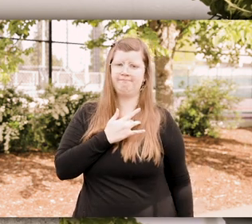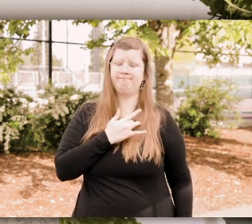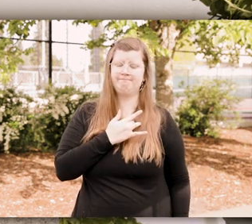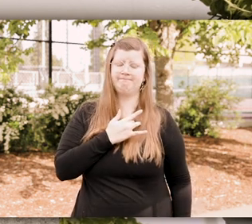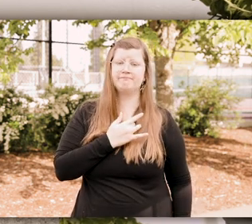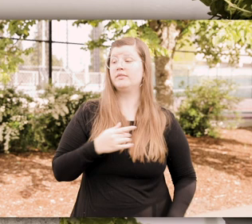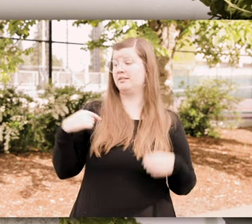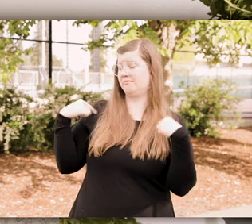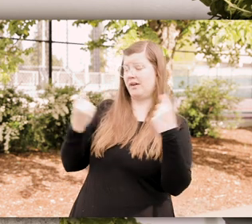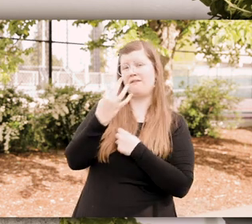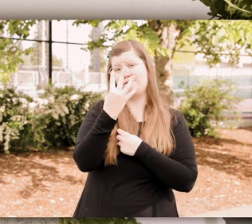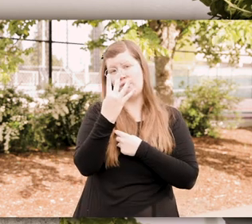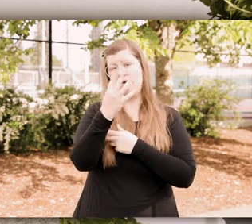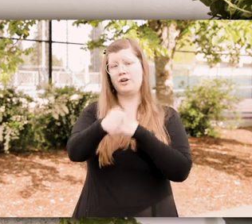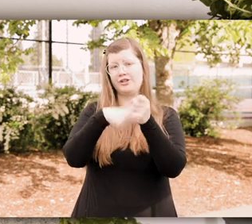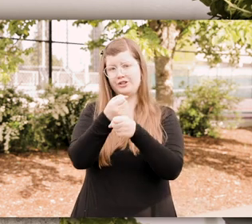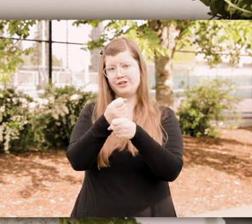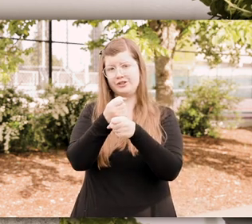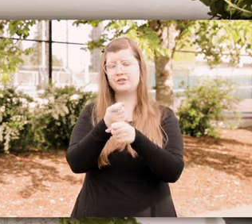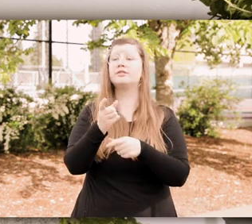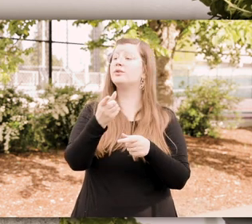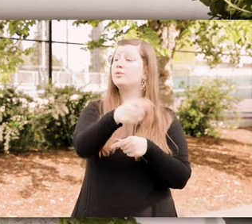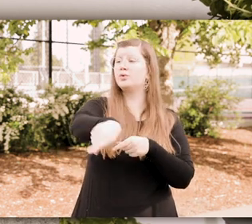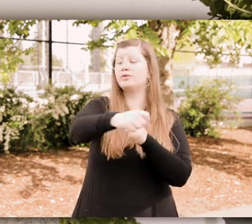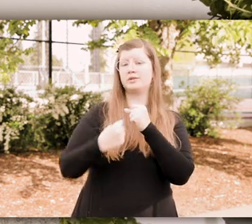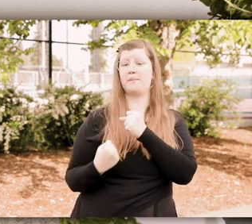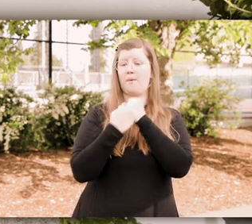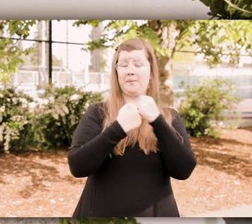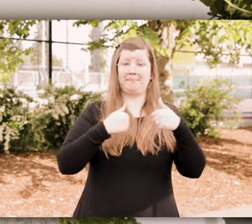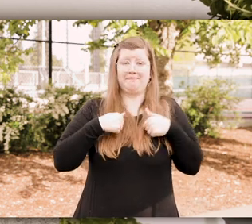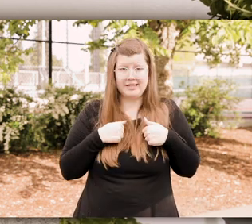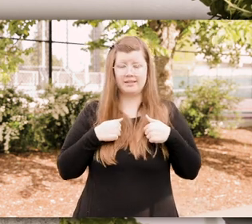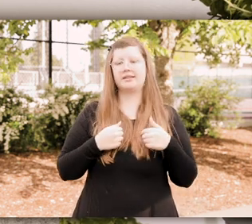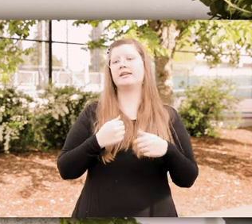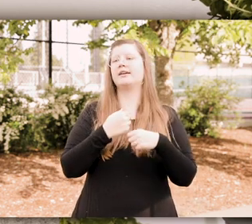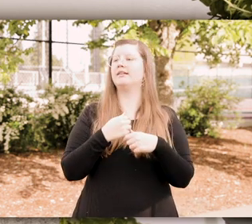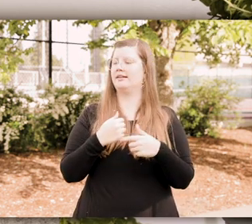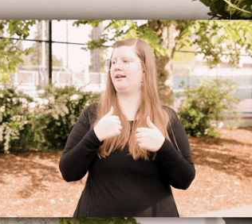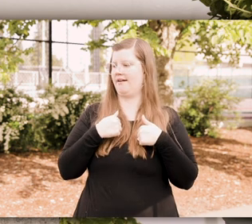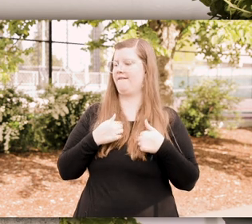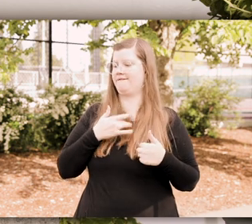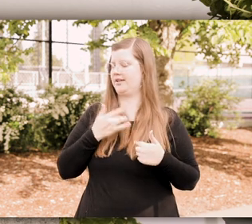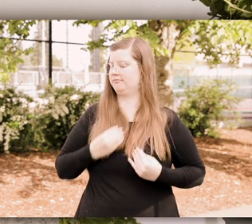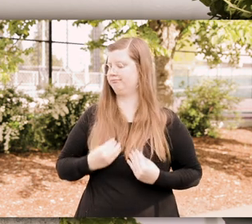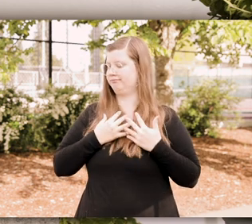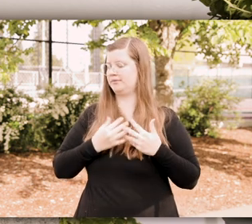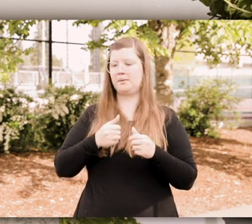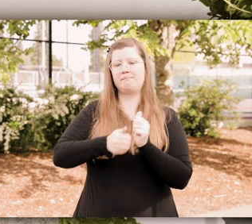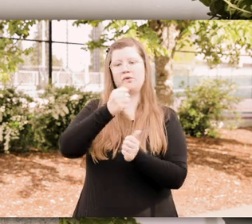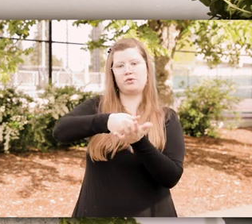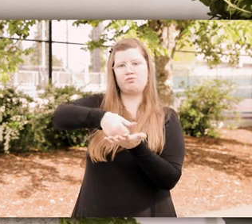feel like I was the richest person on the planet. Nearly every day, definitely every